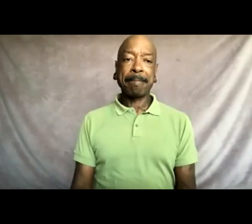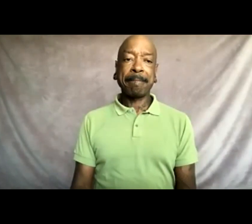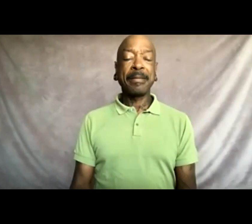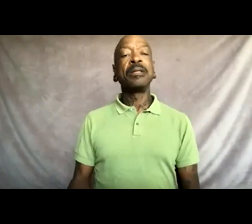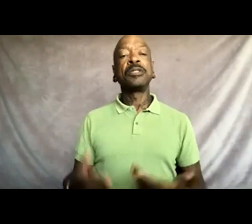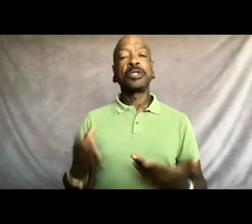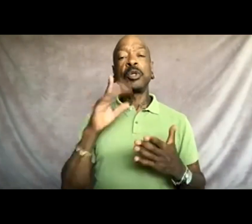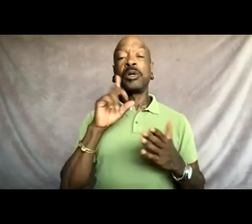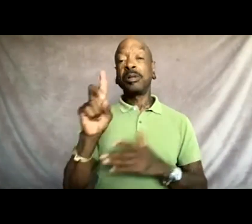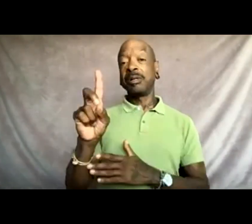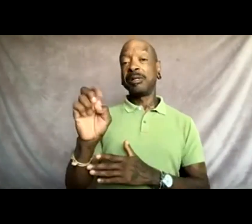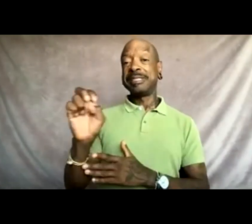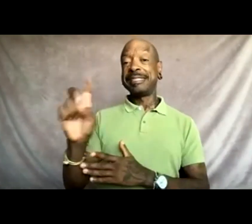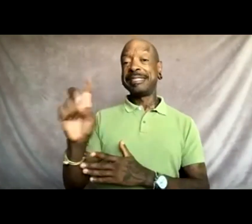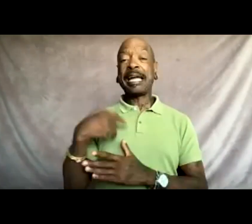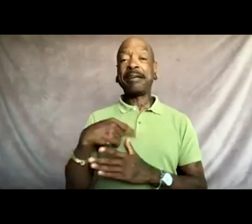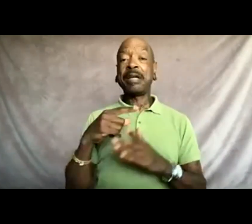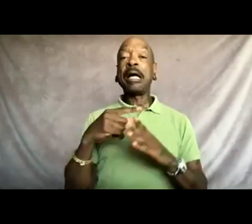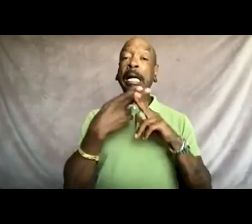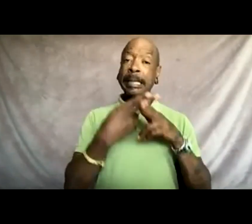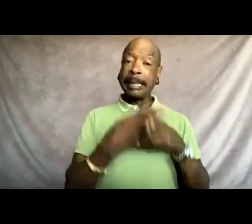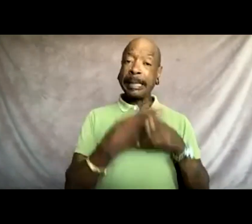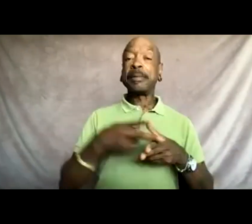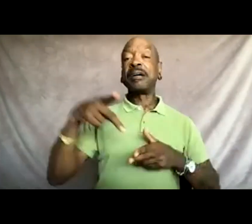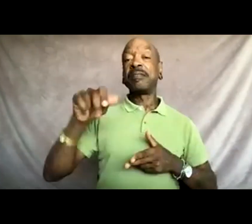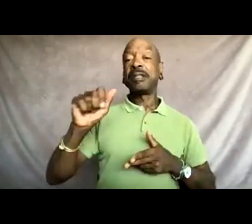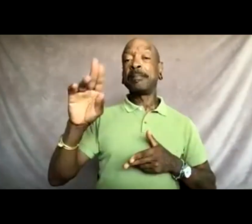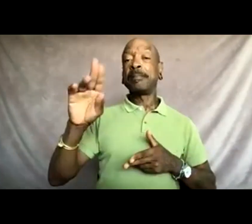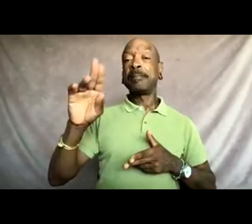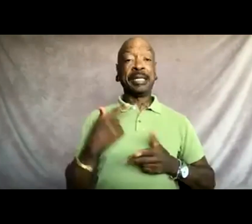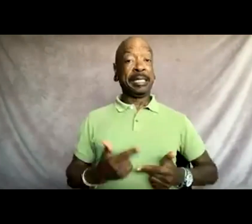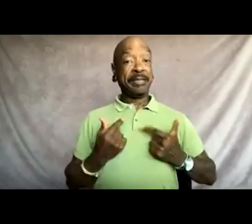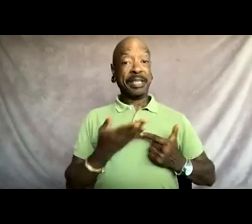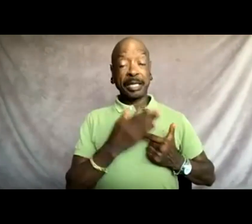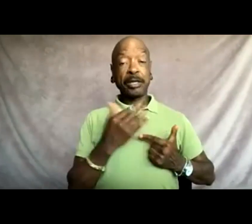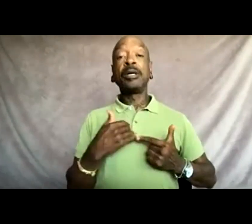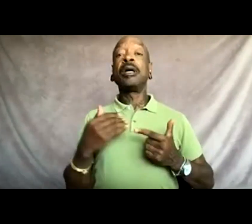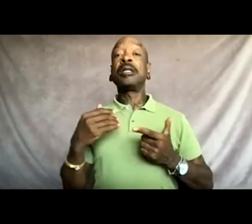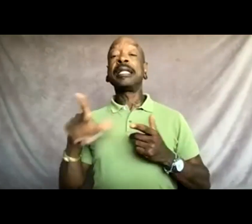deed. And if other parties are living there, the party on the deed is the landlord.